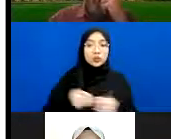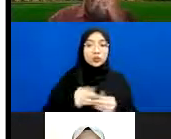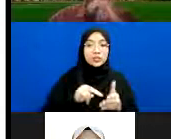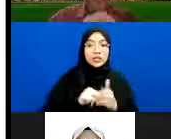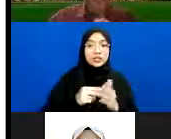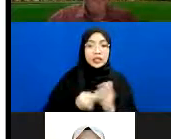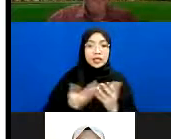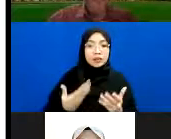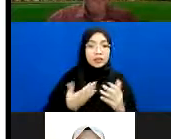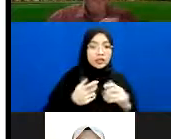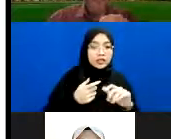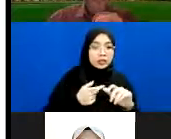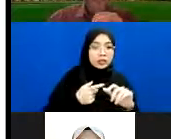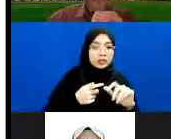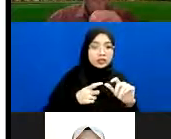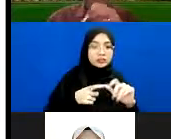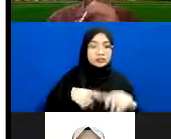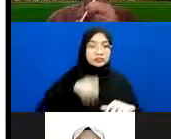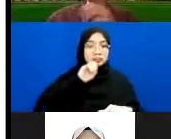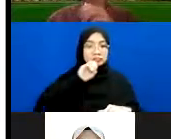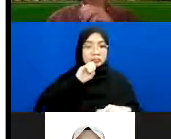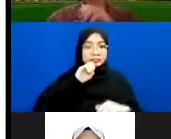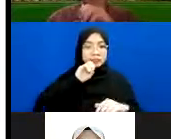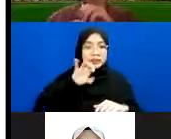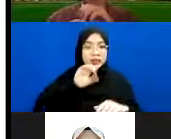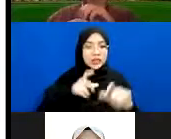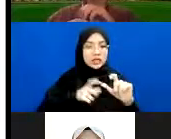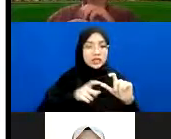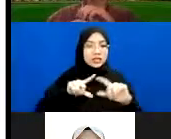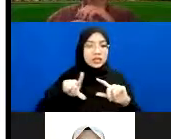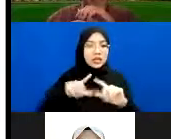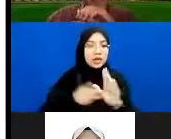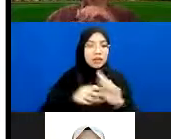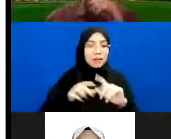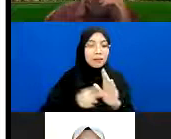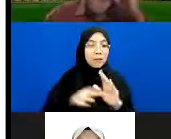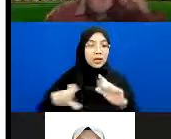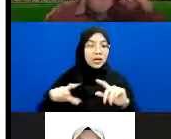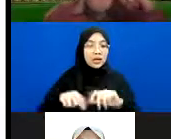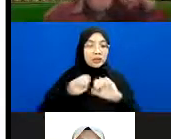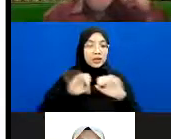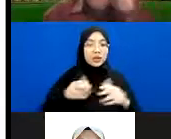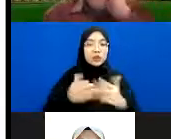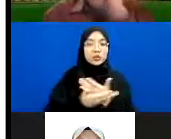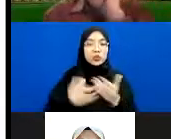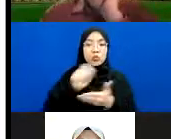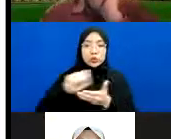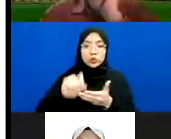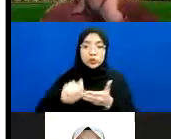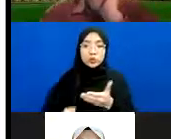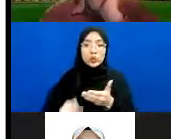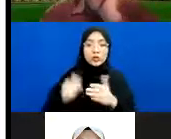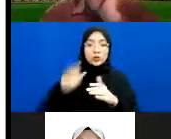originally defined by the Salamanca Statement, which refers to schooling in which all